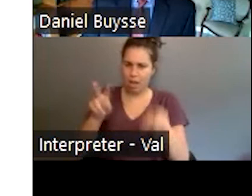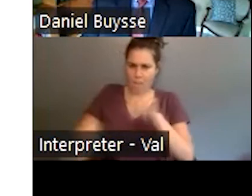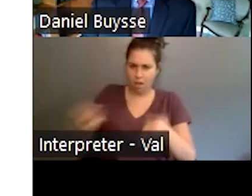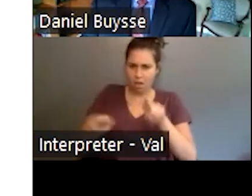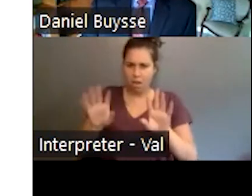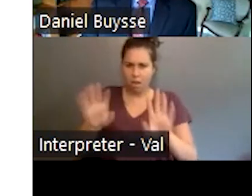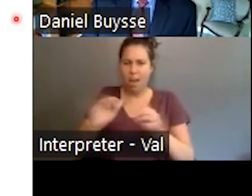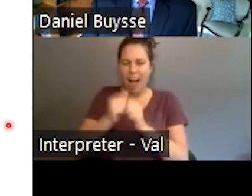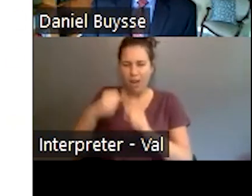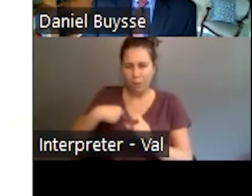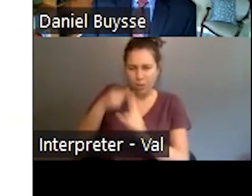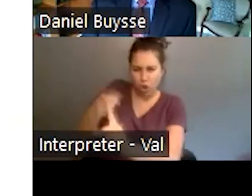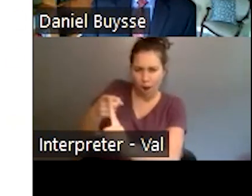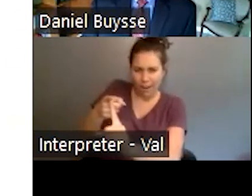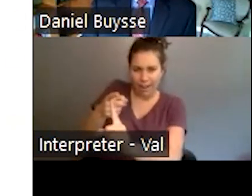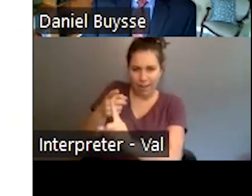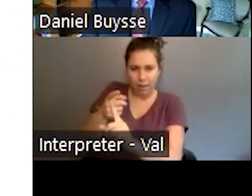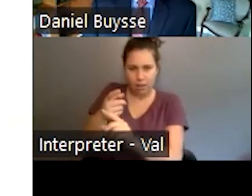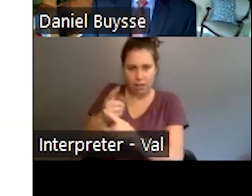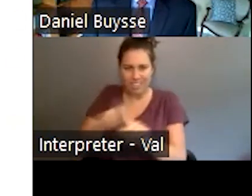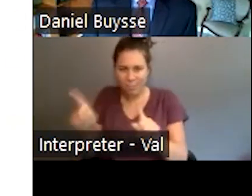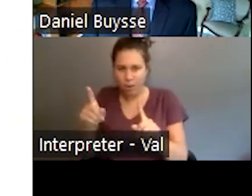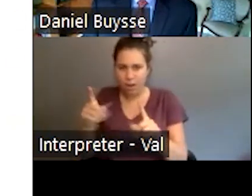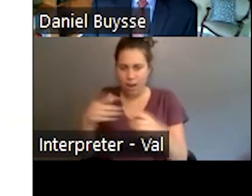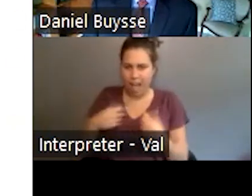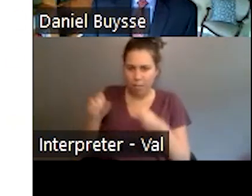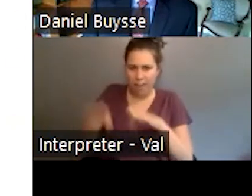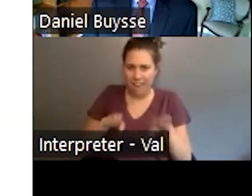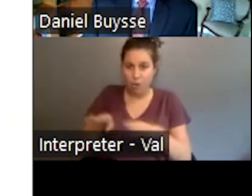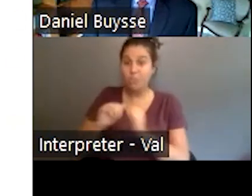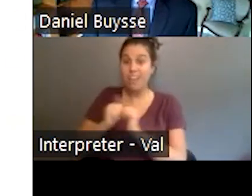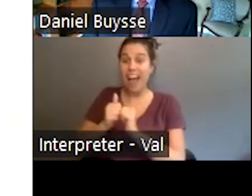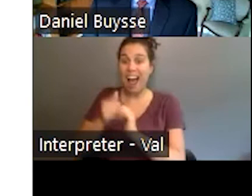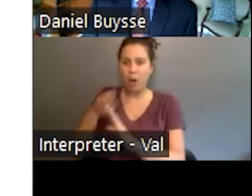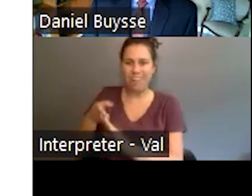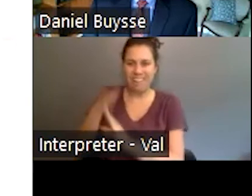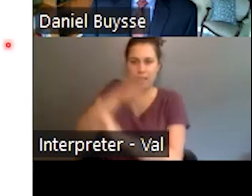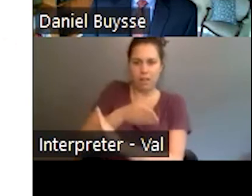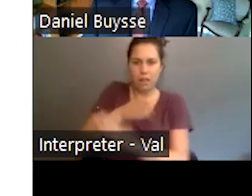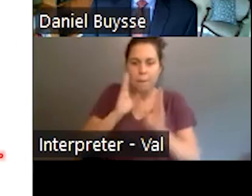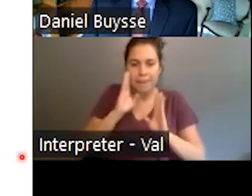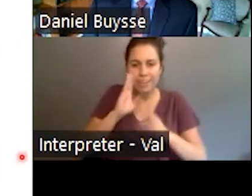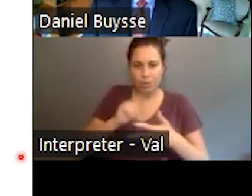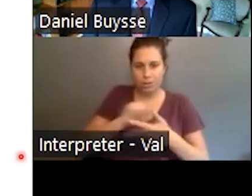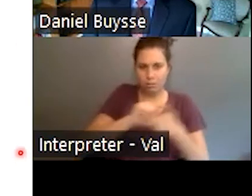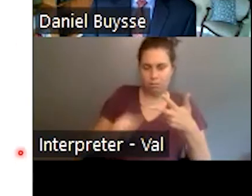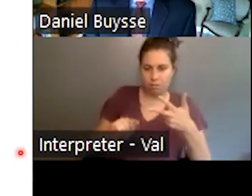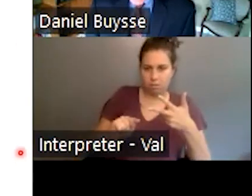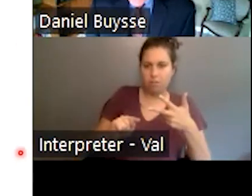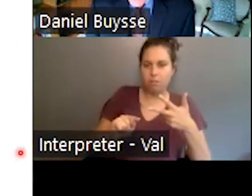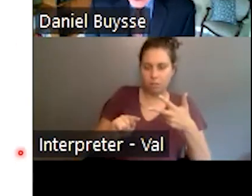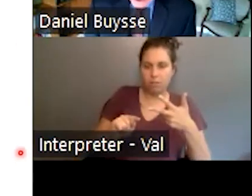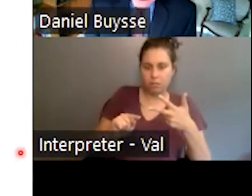to target multiple health behaviors by paying attention to these three main dimensions that are